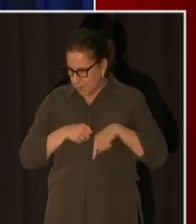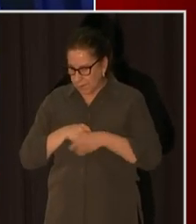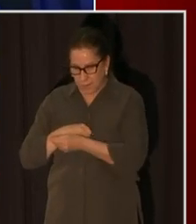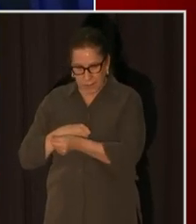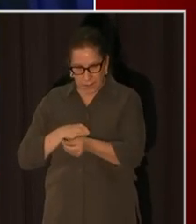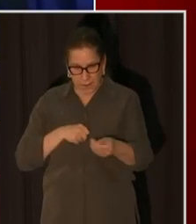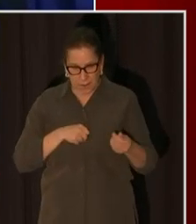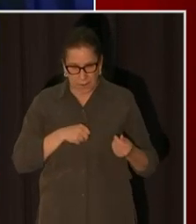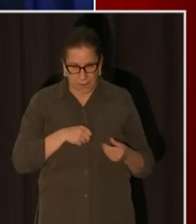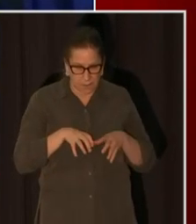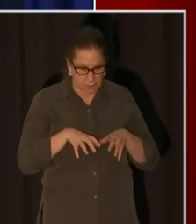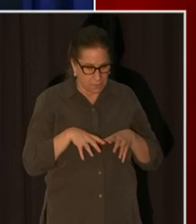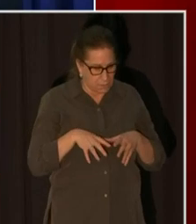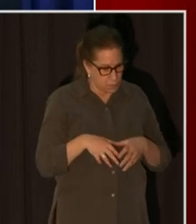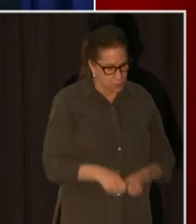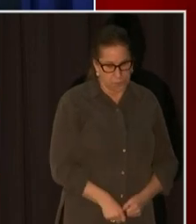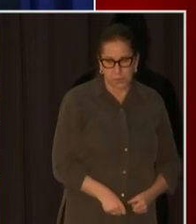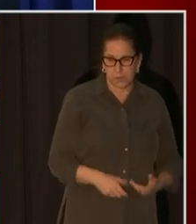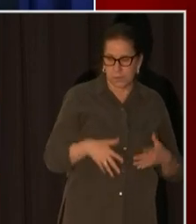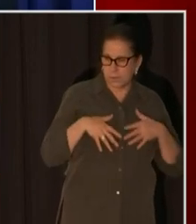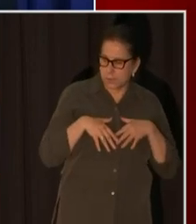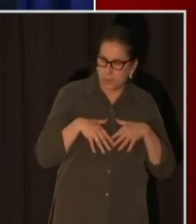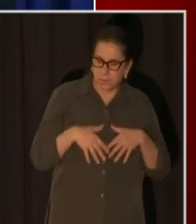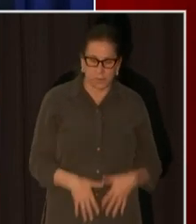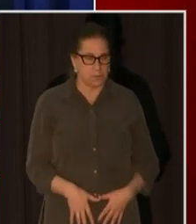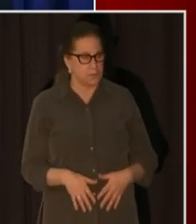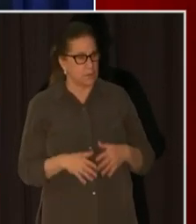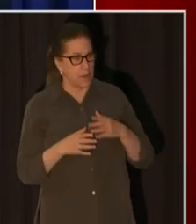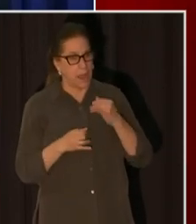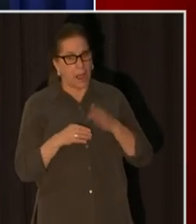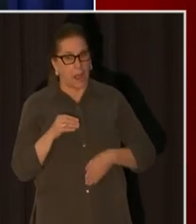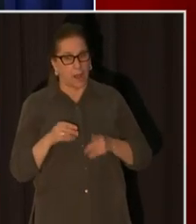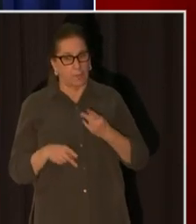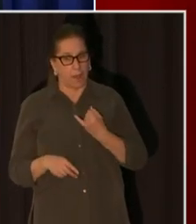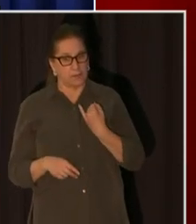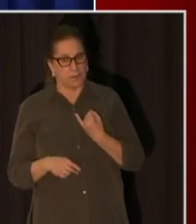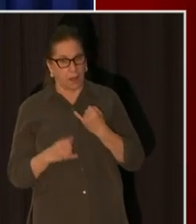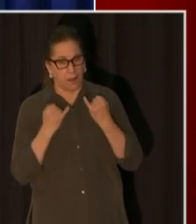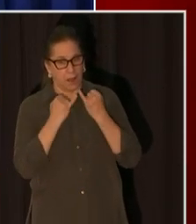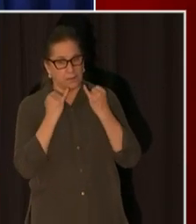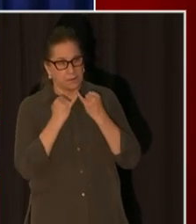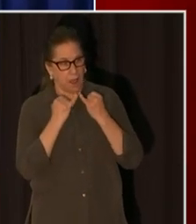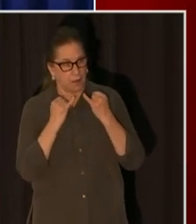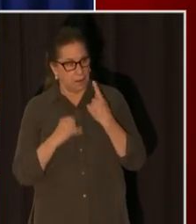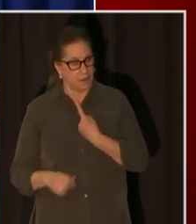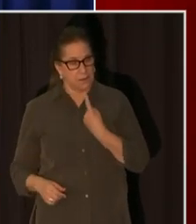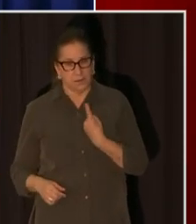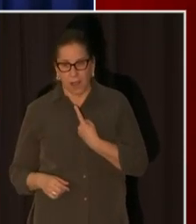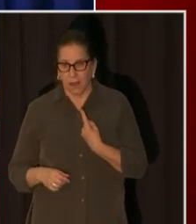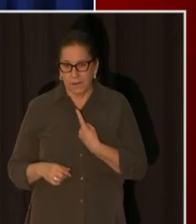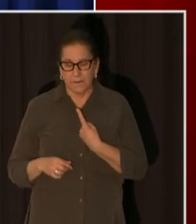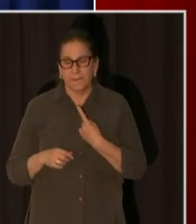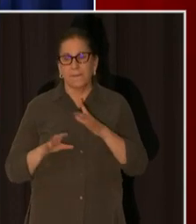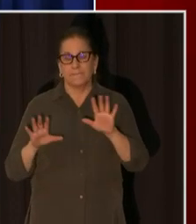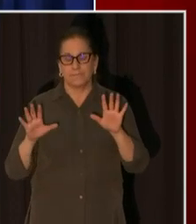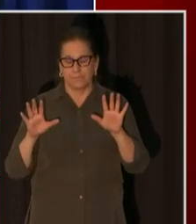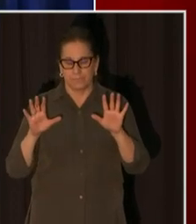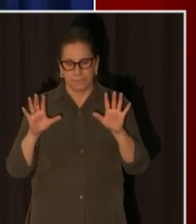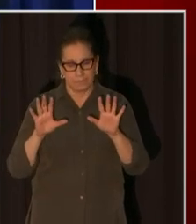how Black and Latinx communities are staying on unemployment, and then helping those communities that were